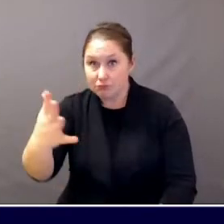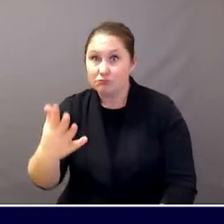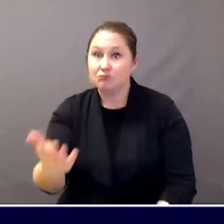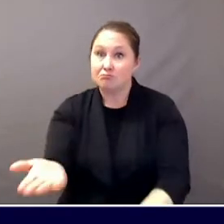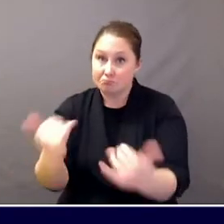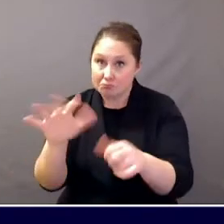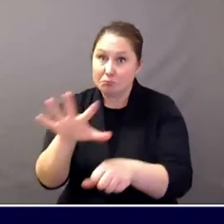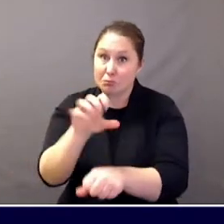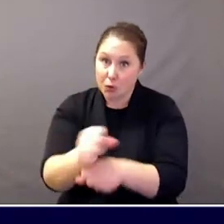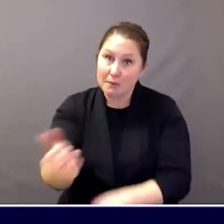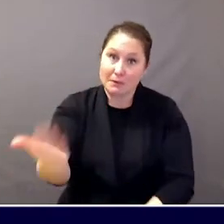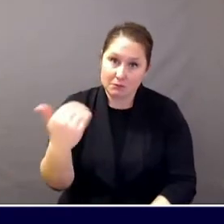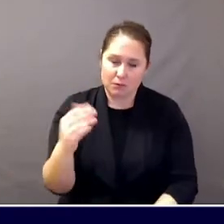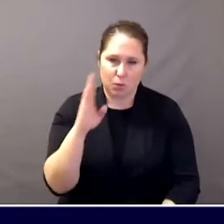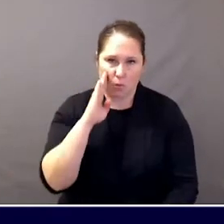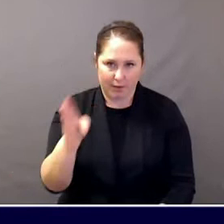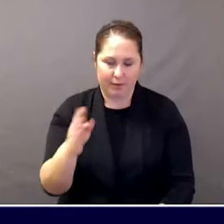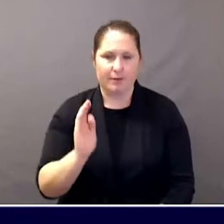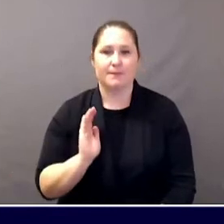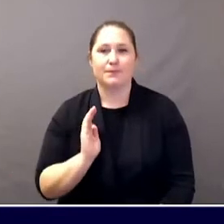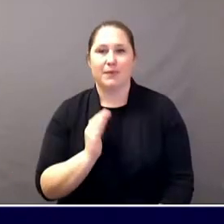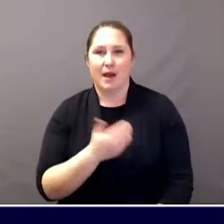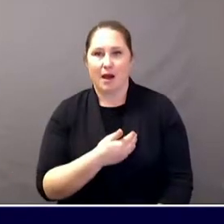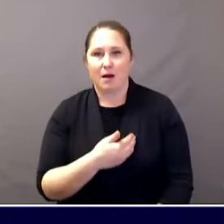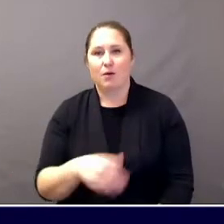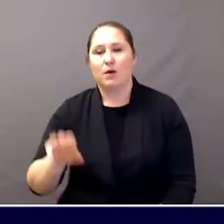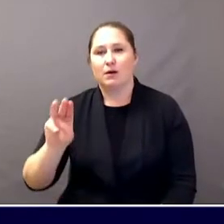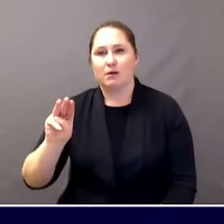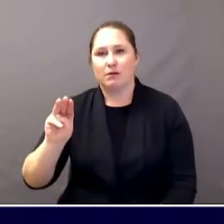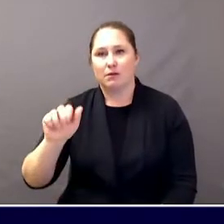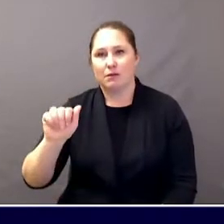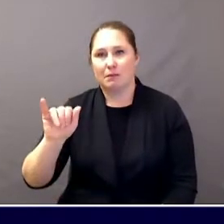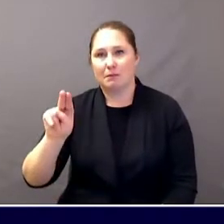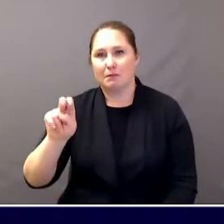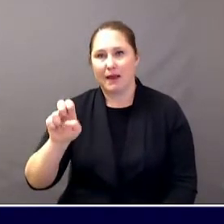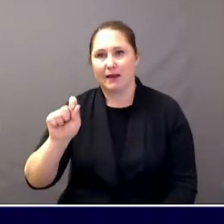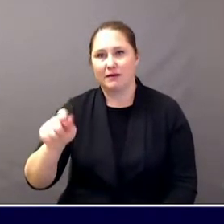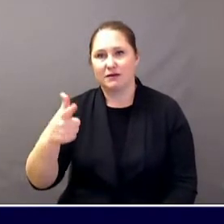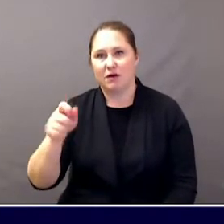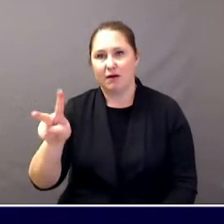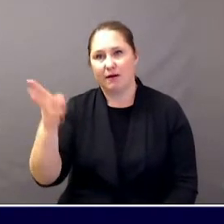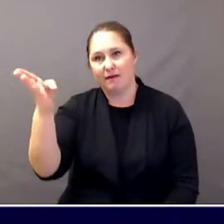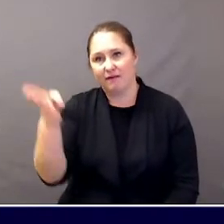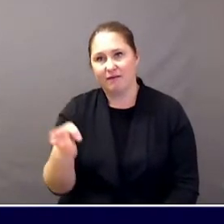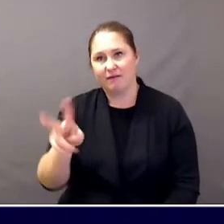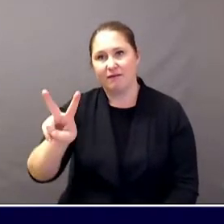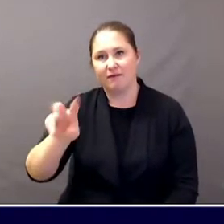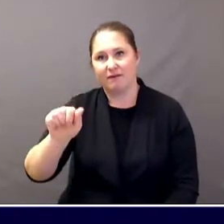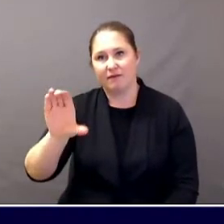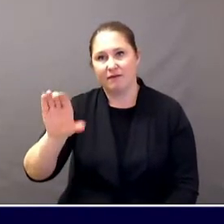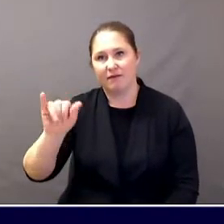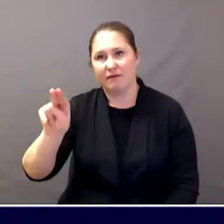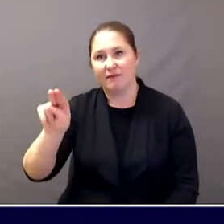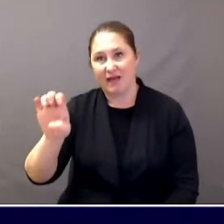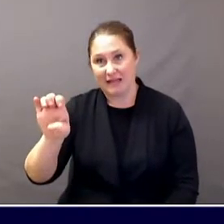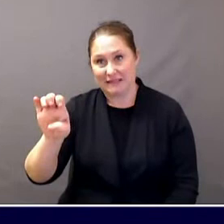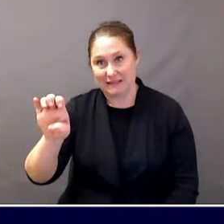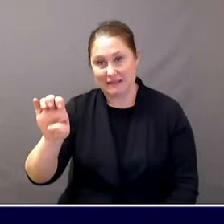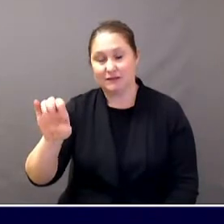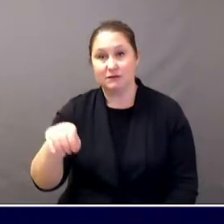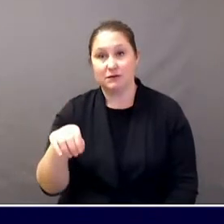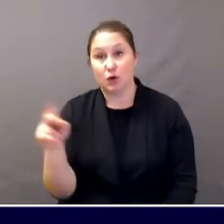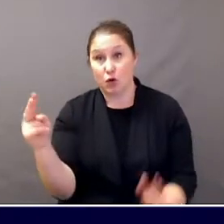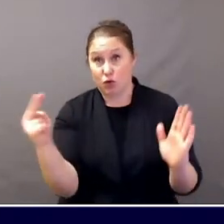COVID-19/vaccines at maine.gov, we will begin to put that information. We hope over time we could create